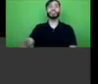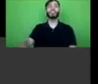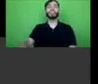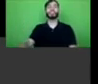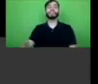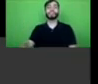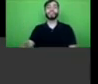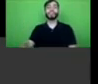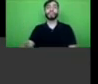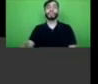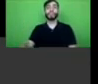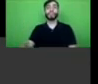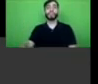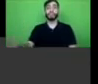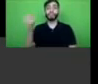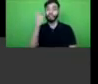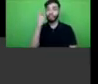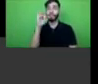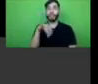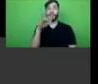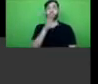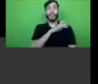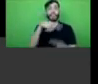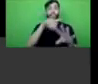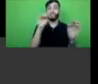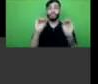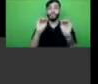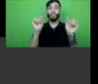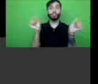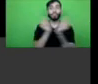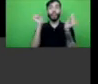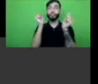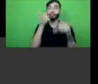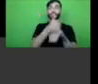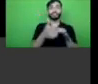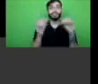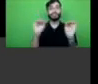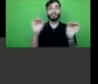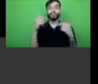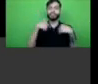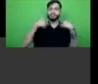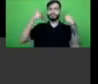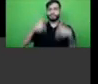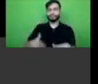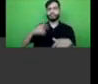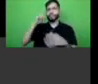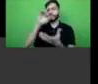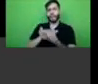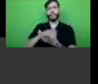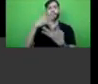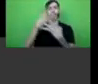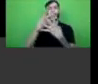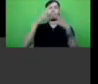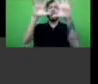I am a prison abolitionist. That means I do not think that prisons and jails are helpful